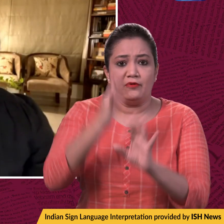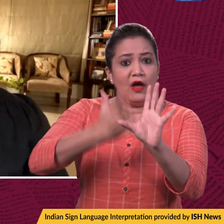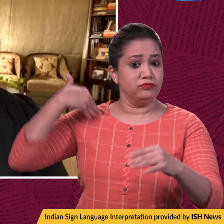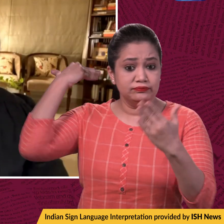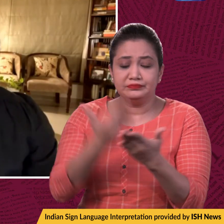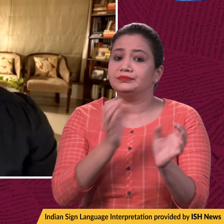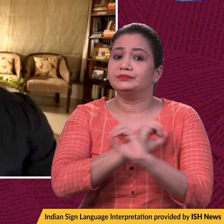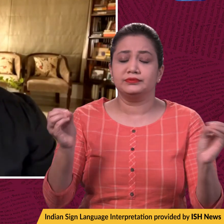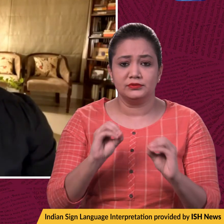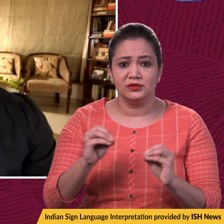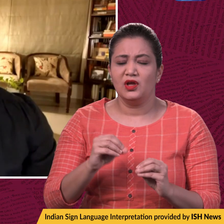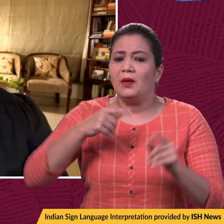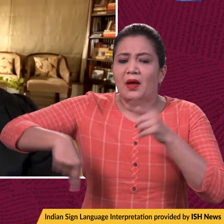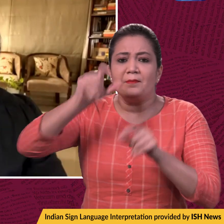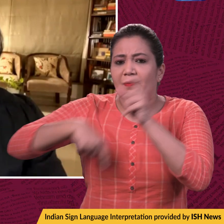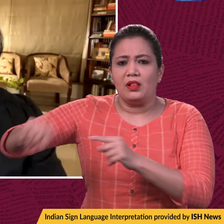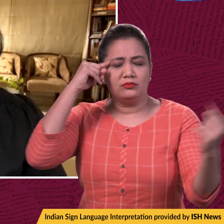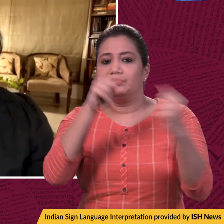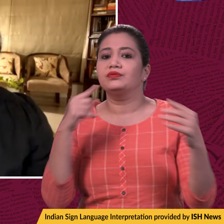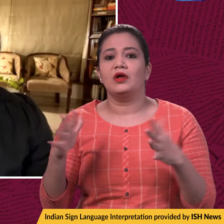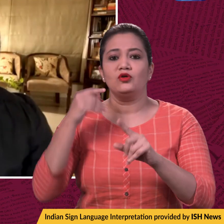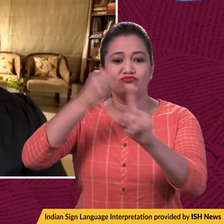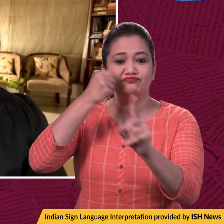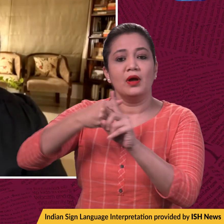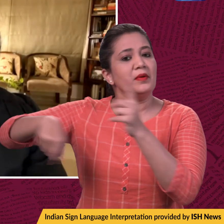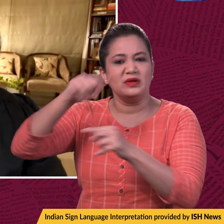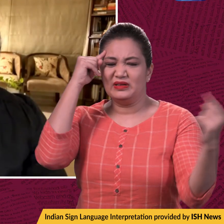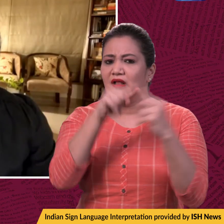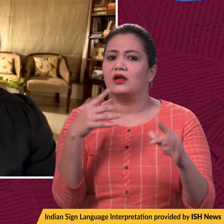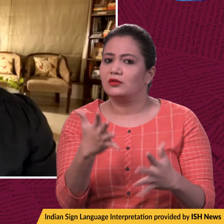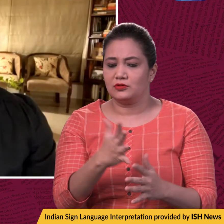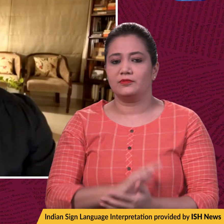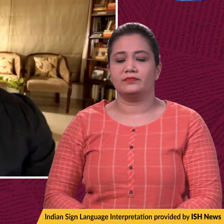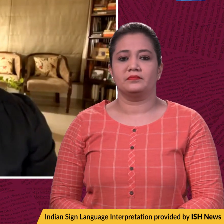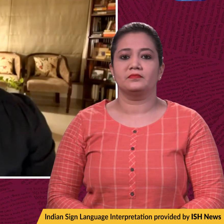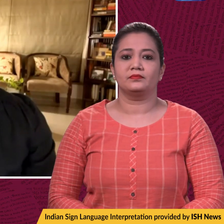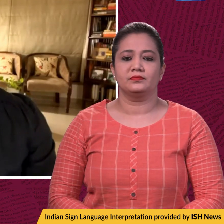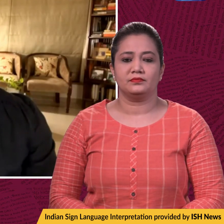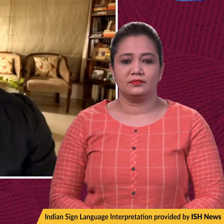the last 5 years. These numbers have strongly been contested by human rights groups who are working on the ground.